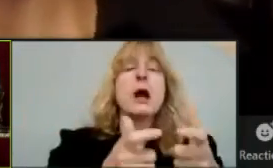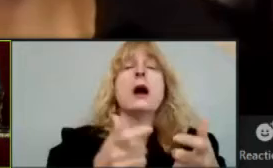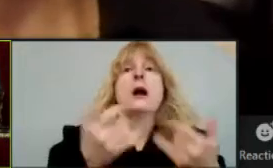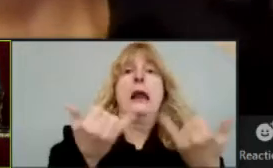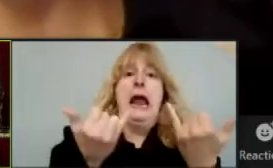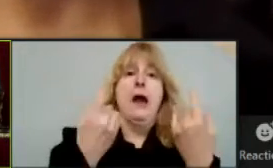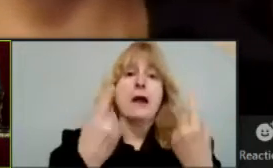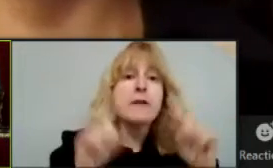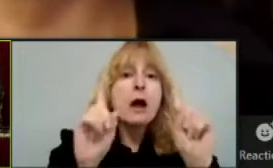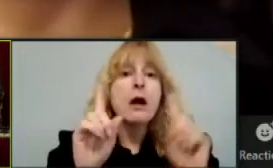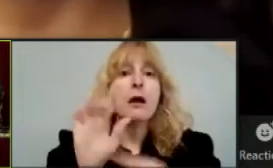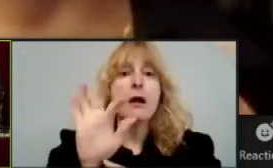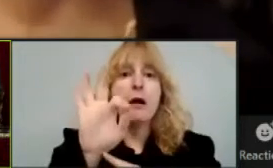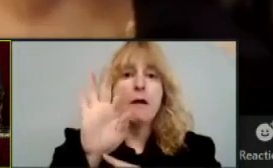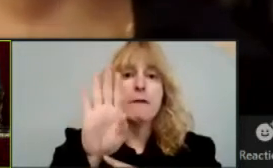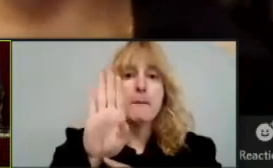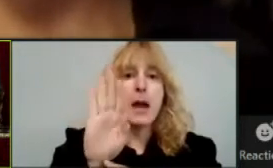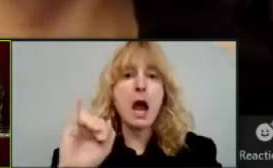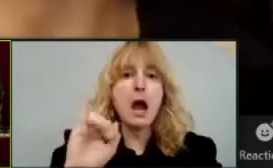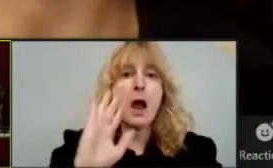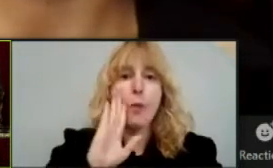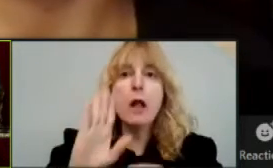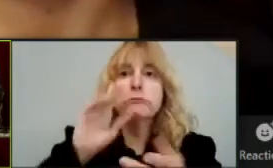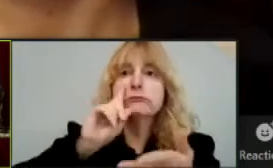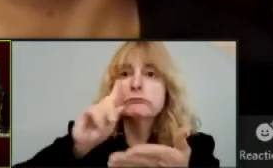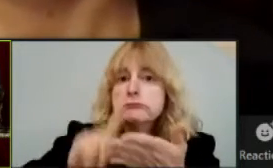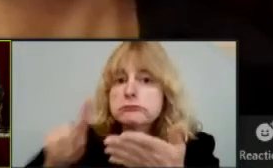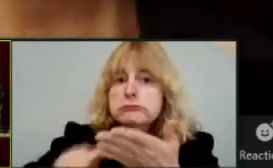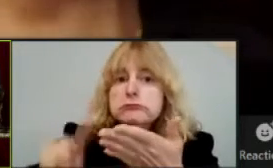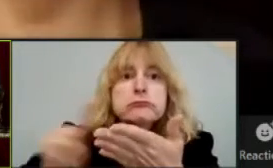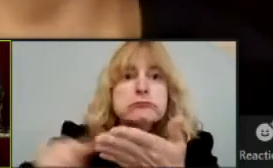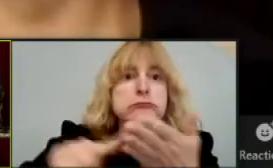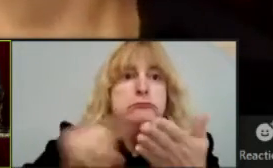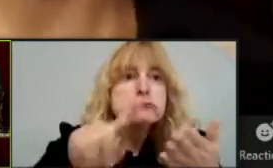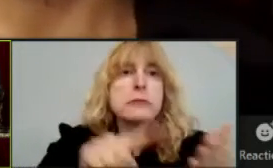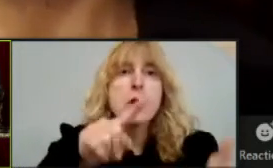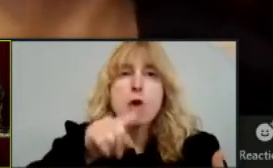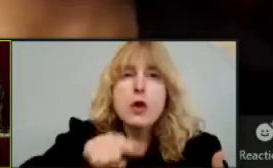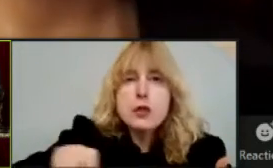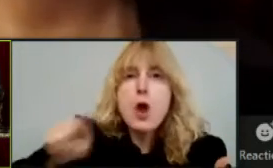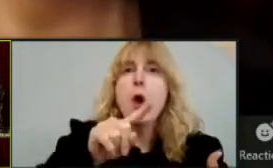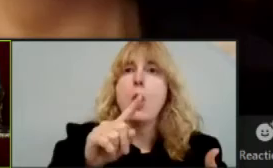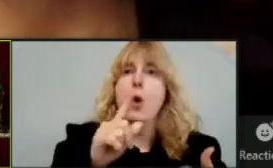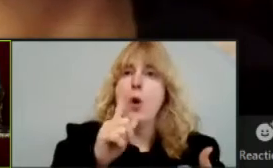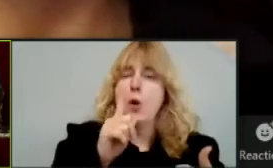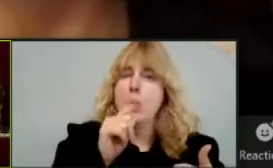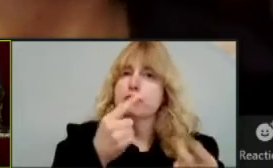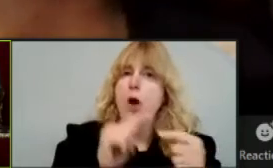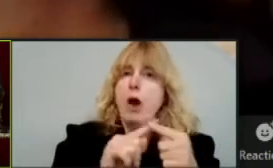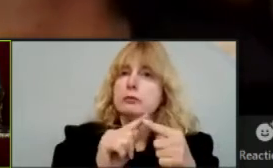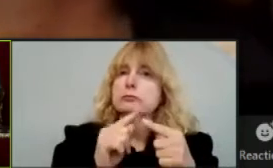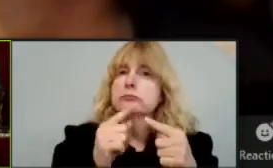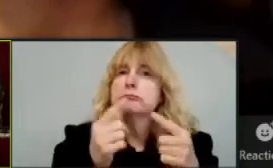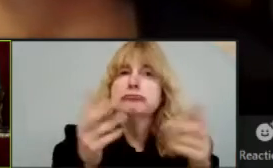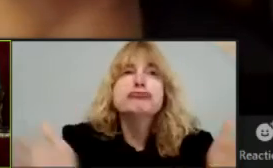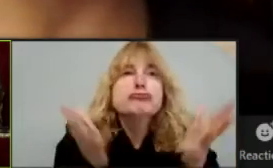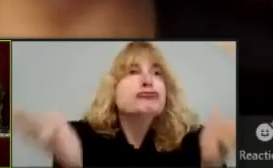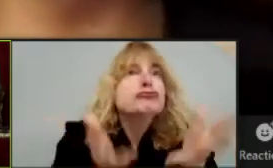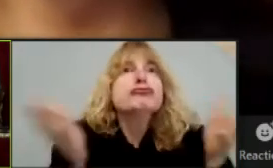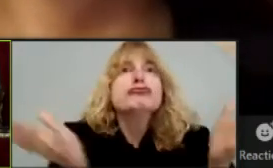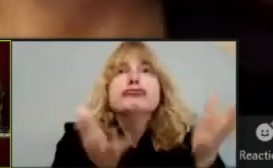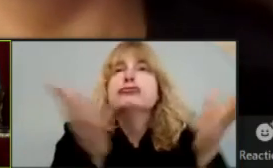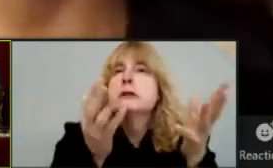investigate those who have been inciting hundreds of thousands, if not millions of people across this nation